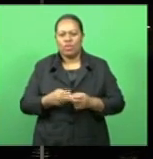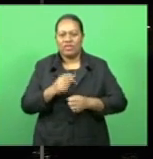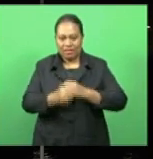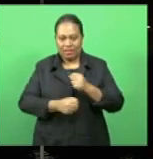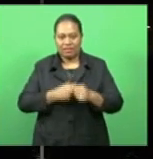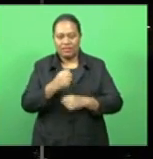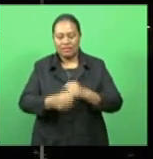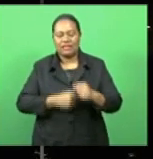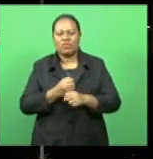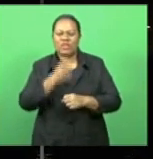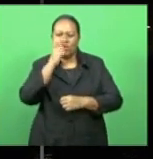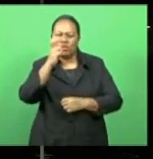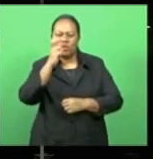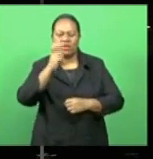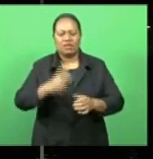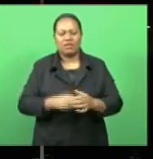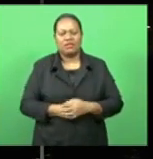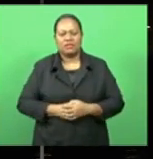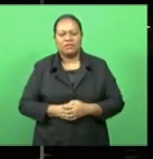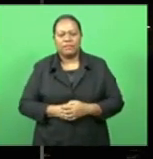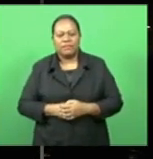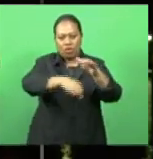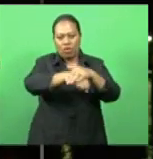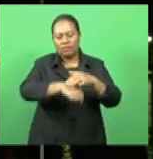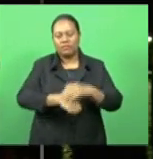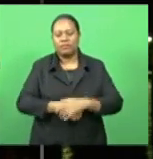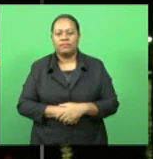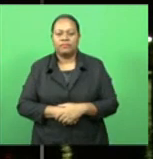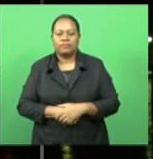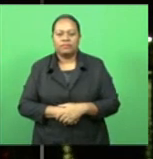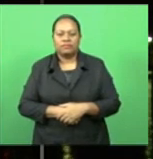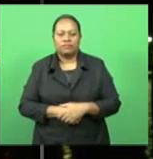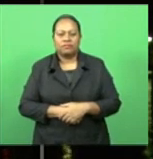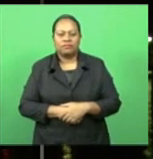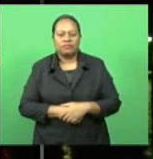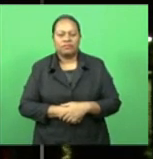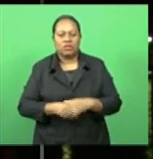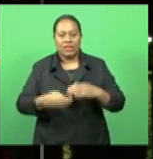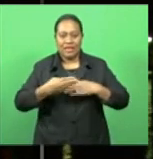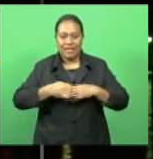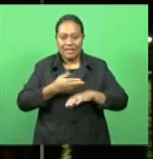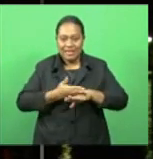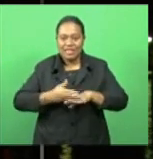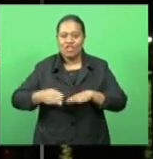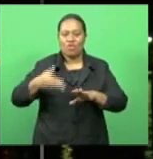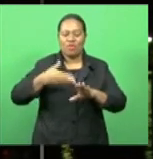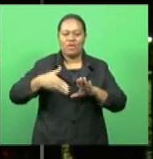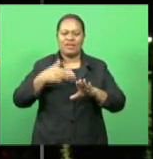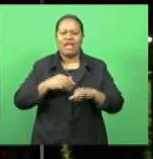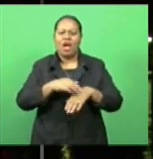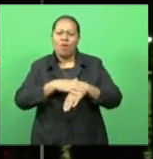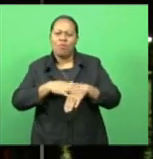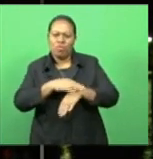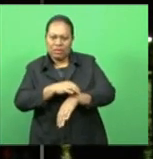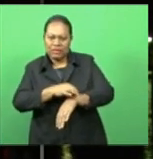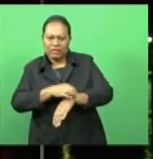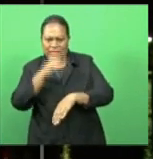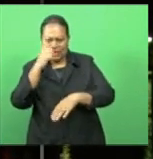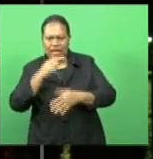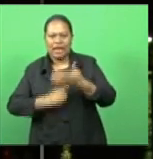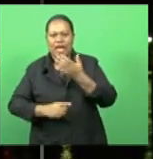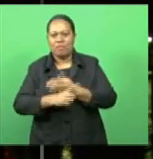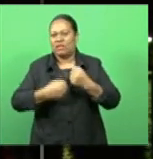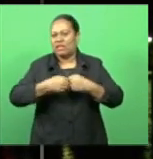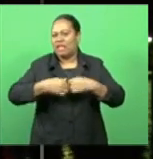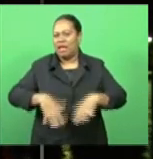to training, with officials forced into crisis meeting. Coming up in new media, could blue light from smartphones and laptops be damaging